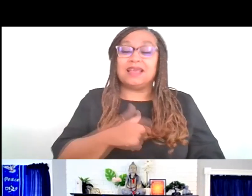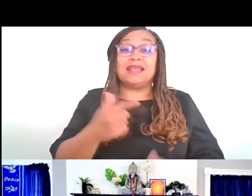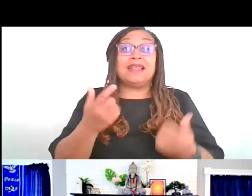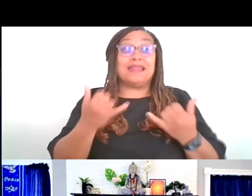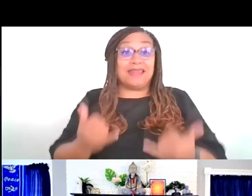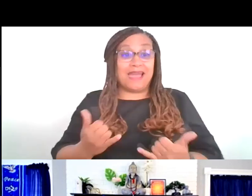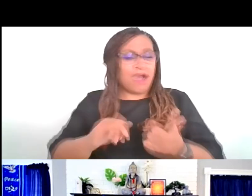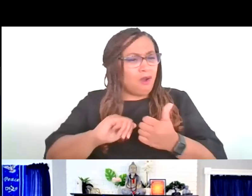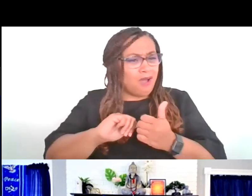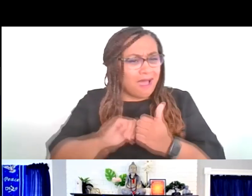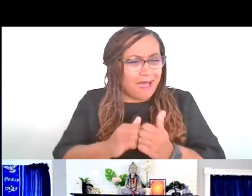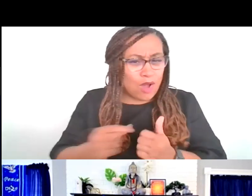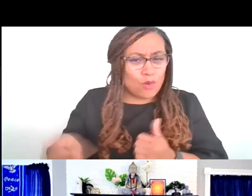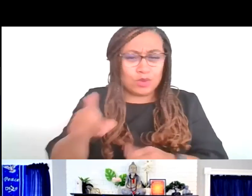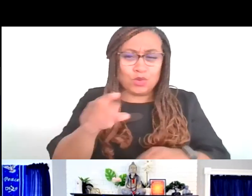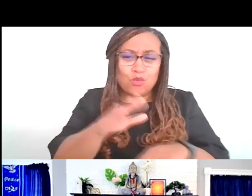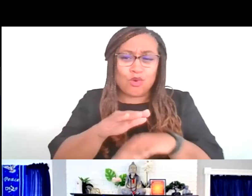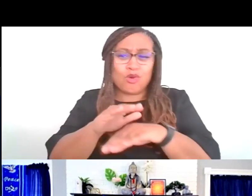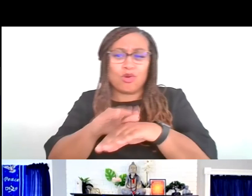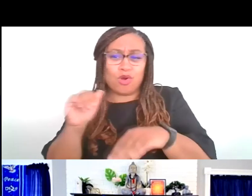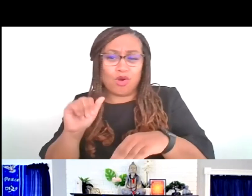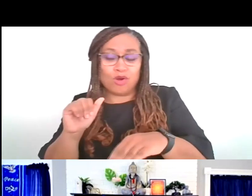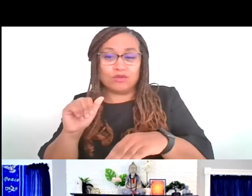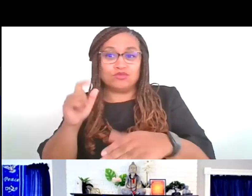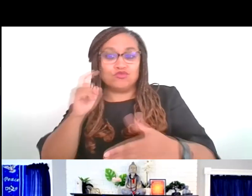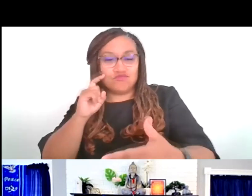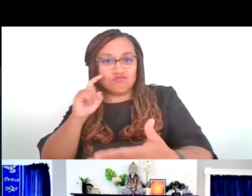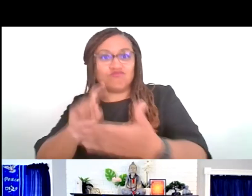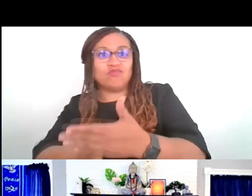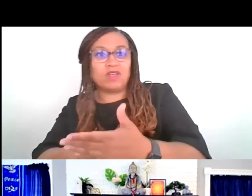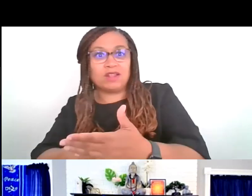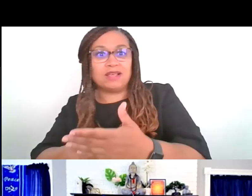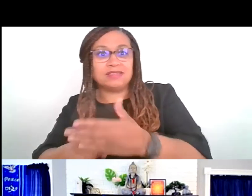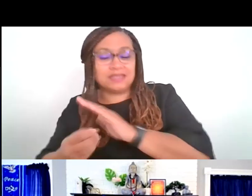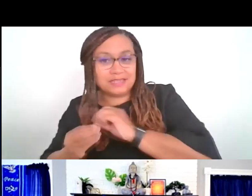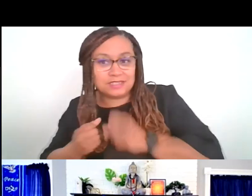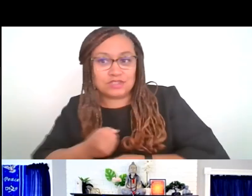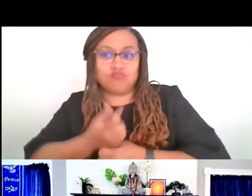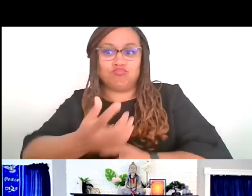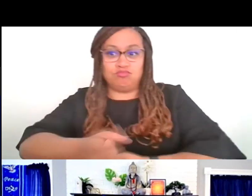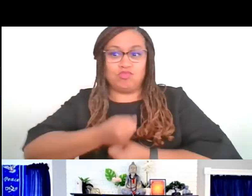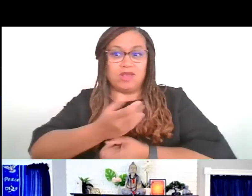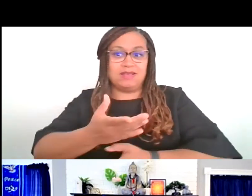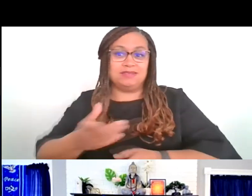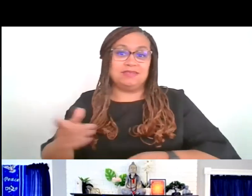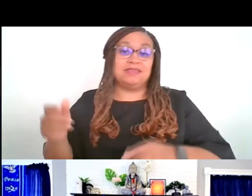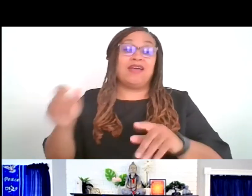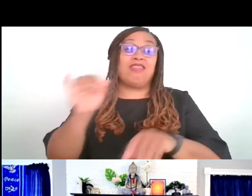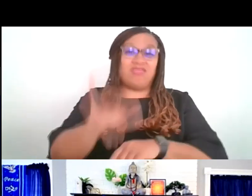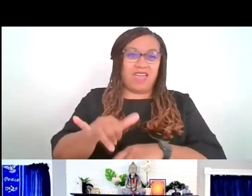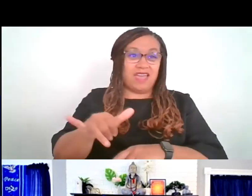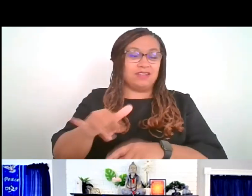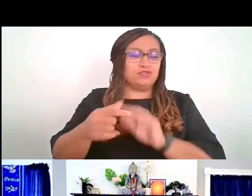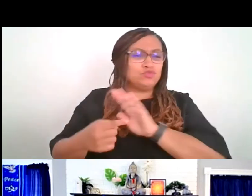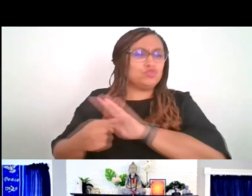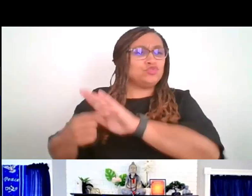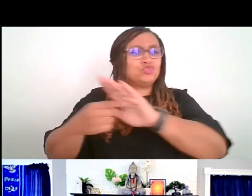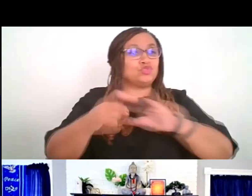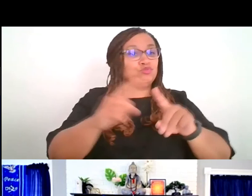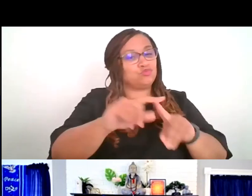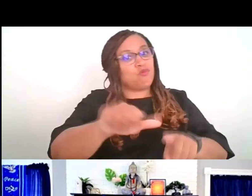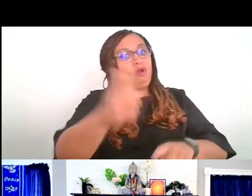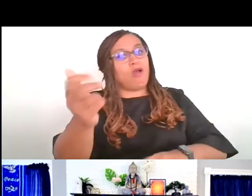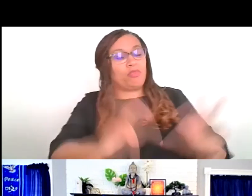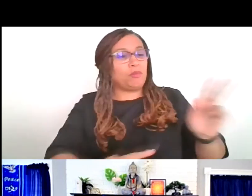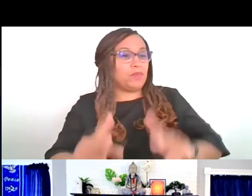to bring that realization forth into the world? To bring it to others who know nothing about what we do or